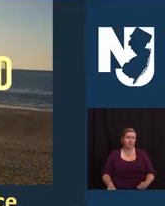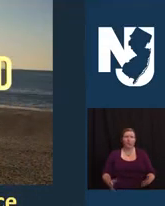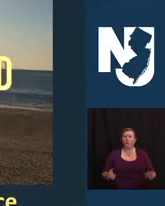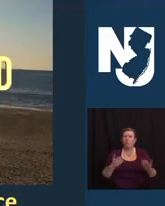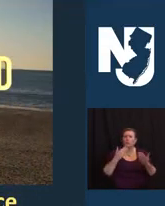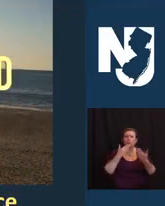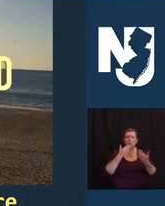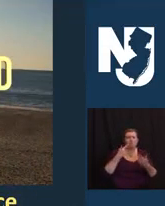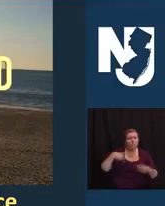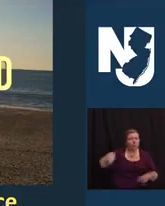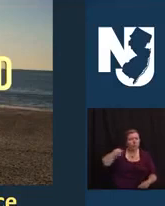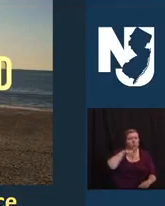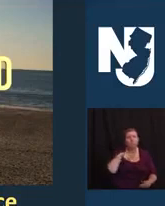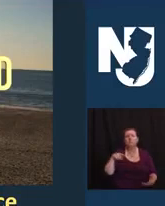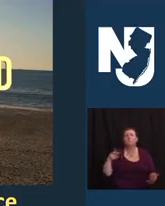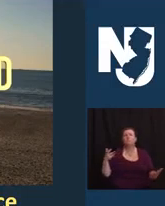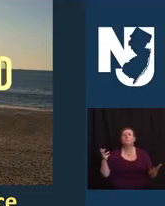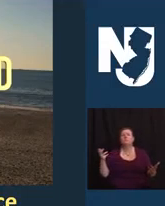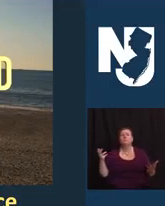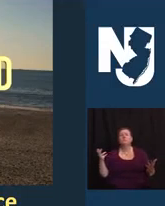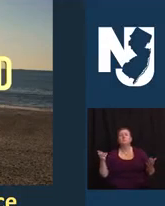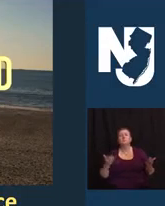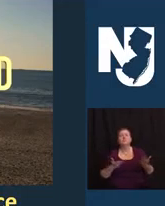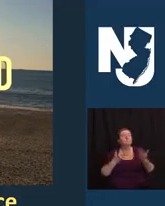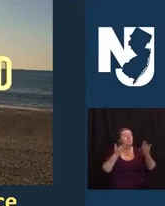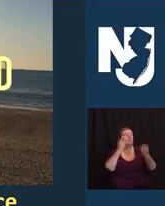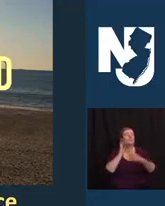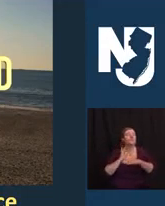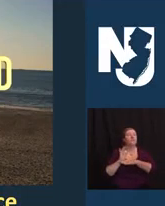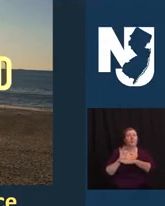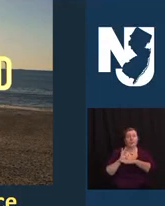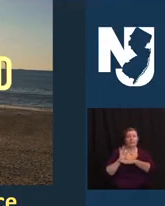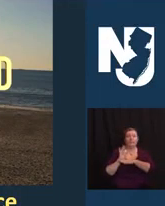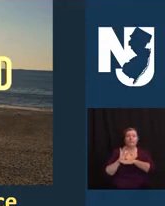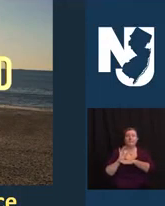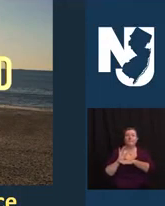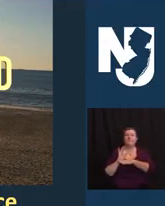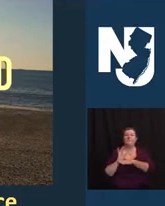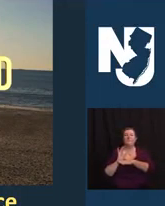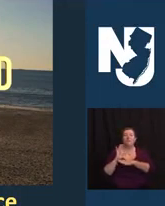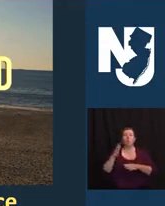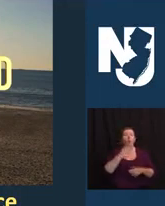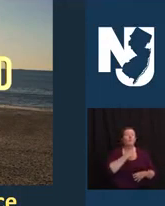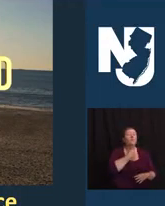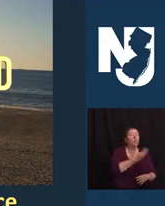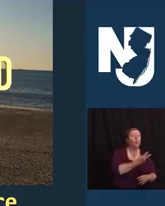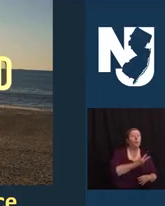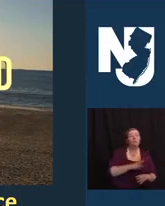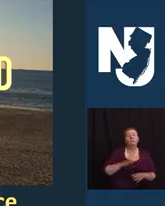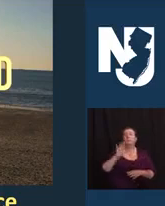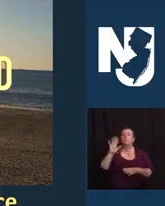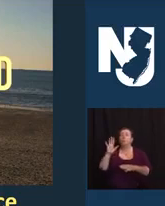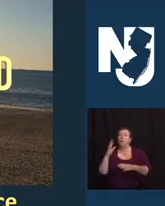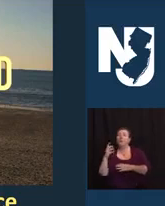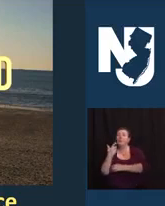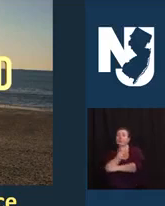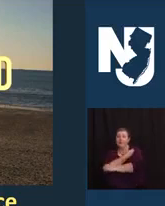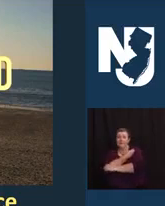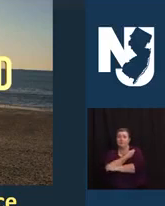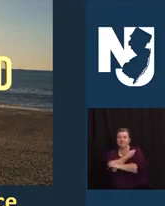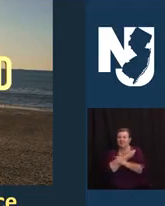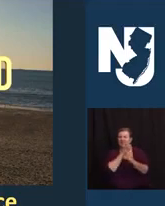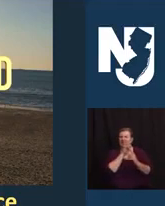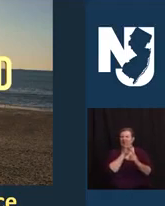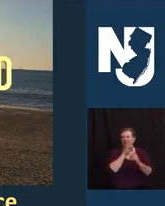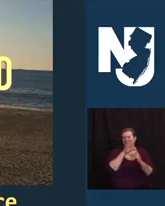you who entered our Your Voice, Your Shot video contest to help inspire your fellow New Jerseyans to get